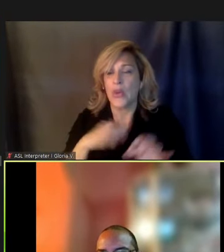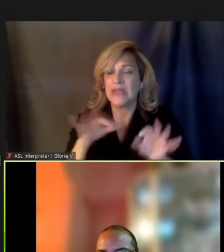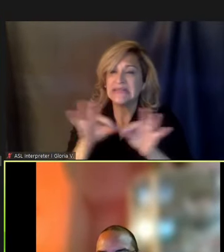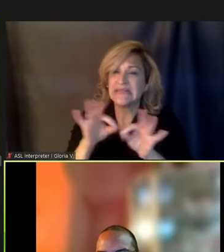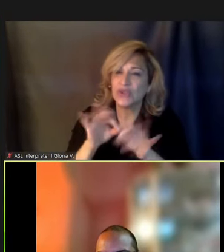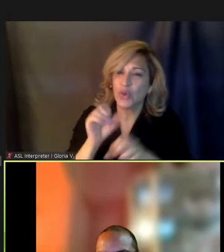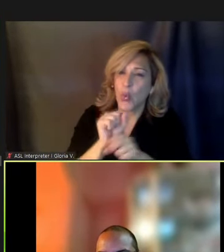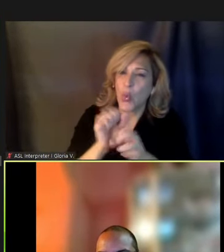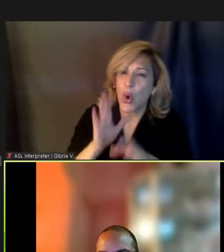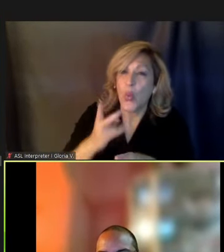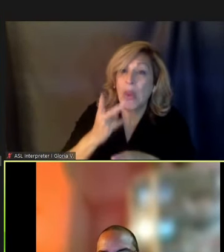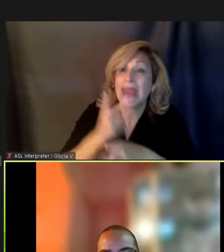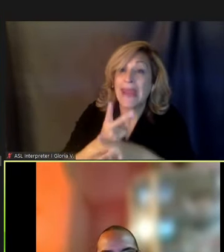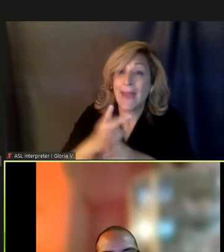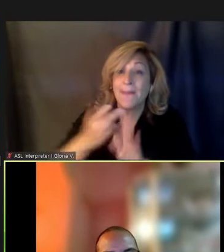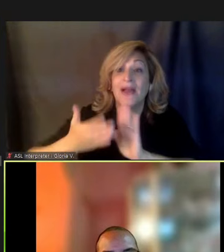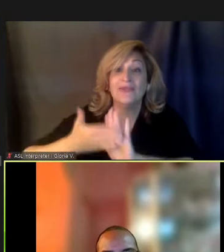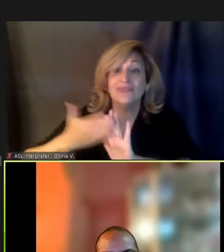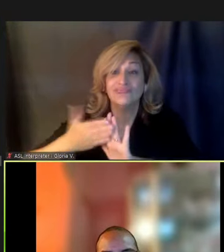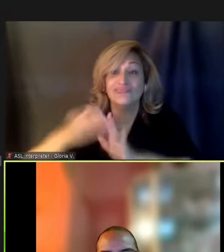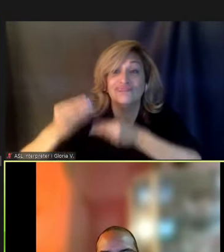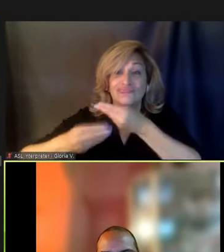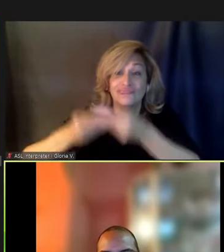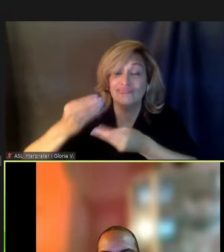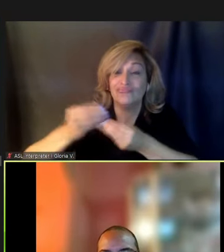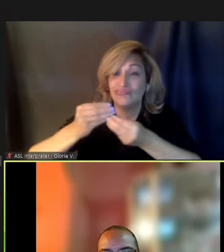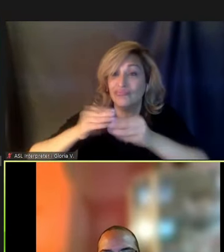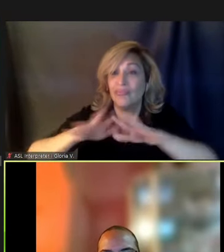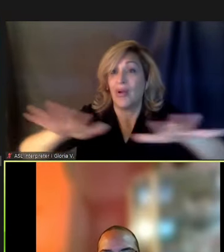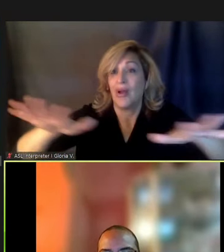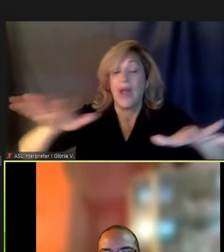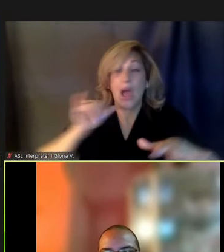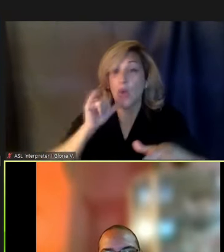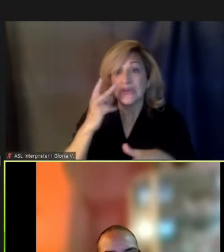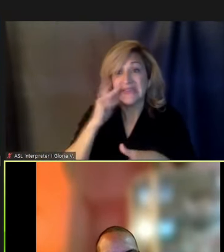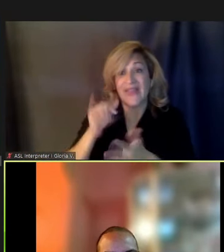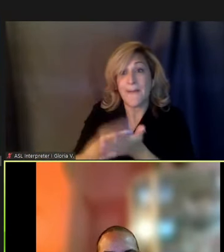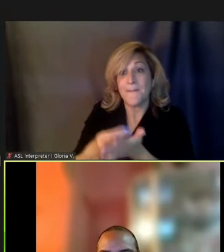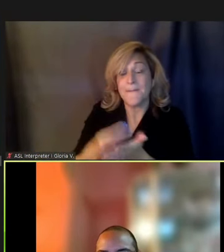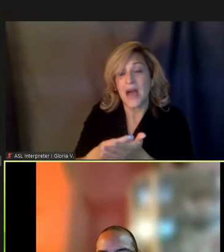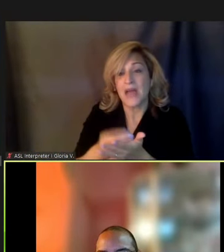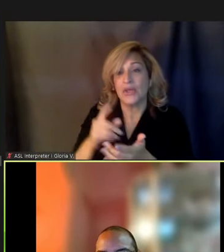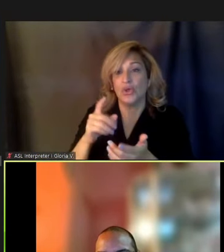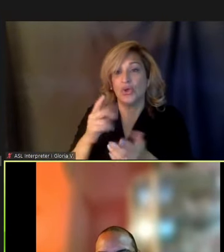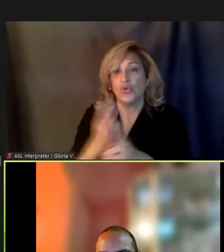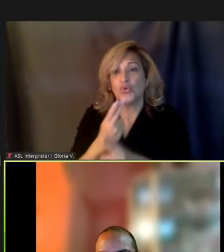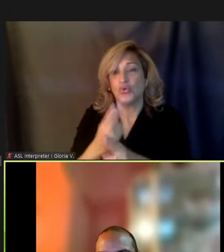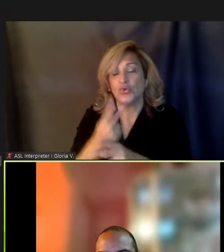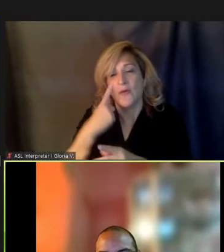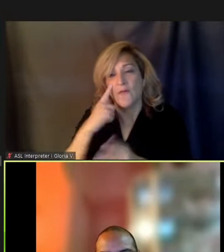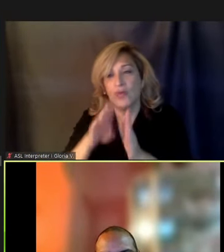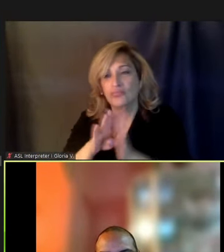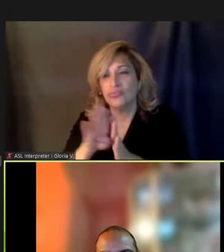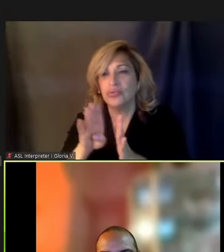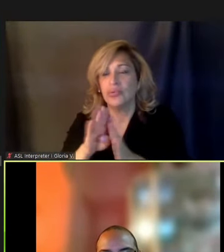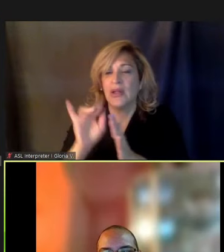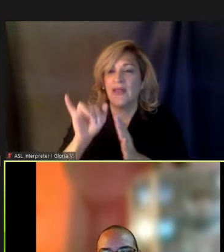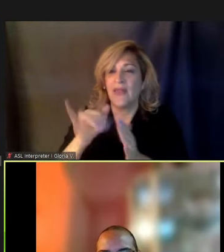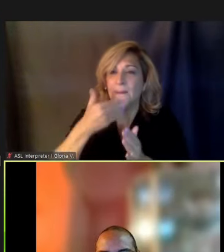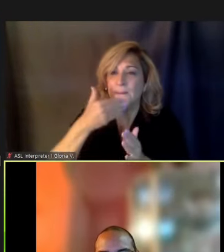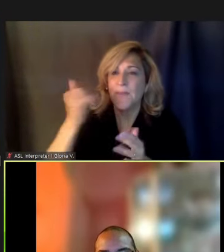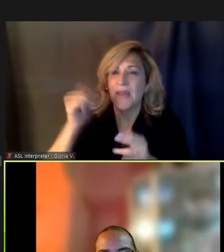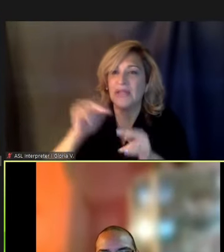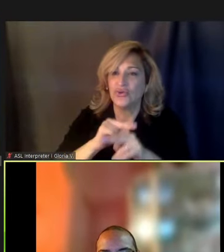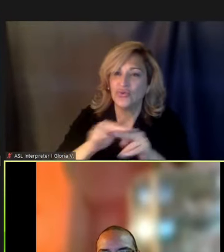we kept the supply chain going. I also don't see any of this money going into improving transit development, or equity for our communities who